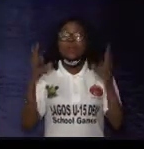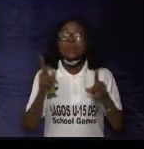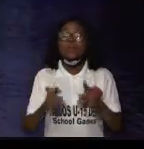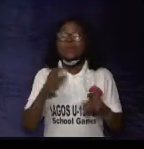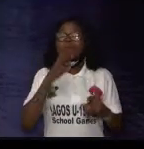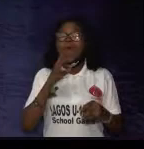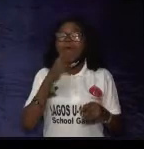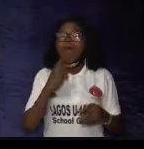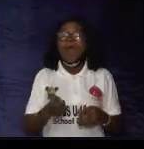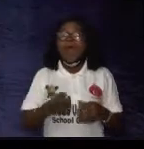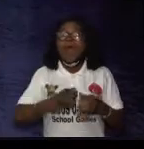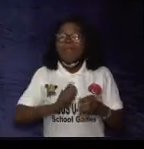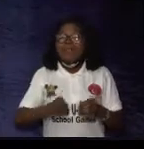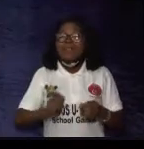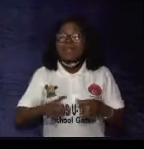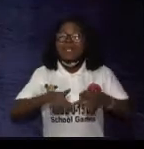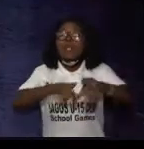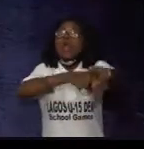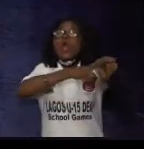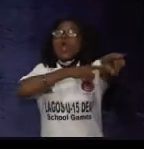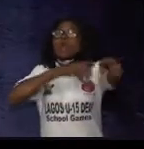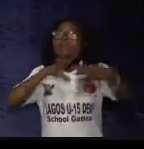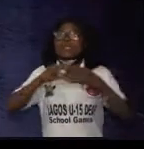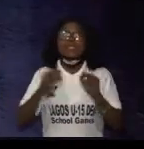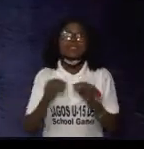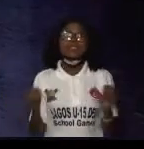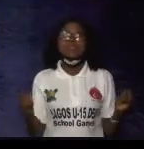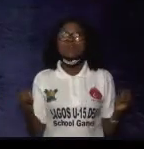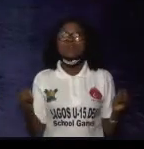So many people are writing very long